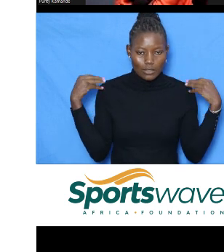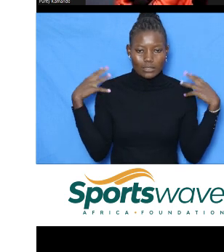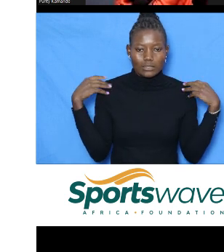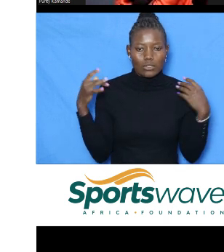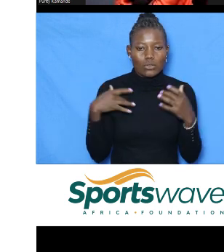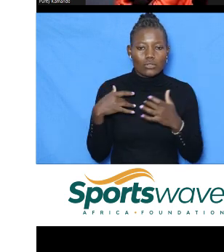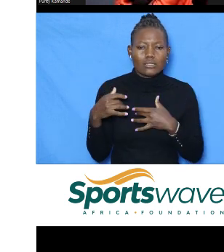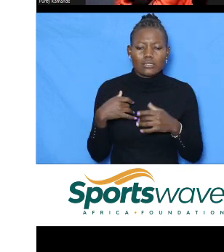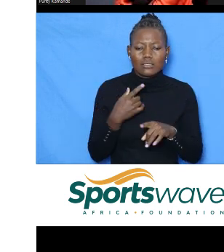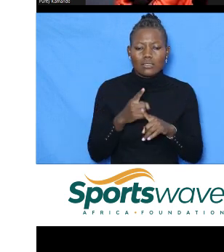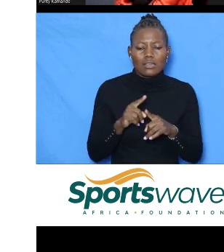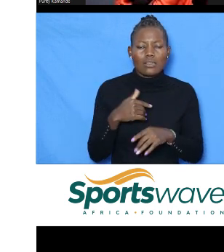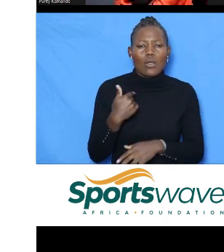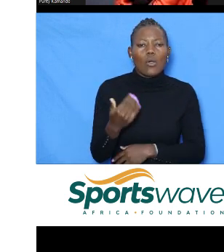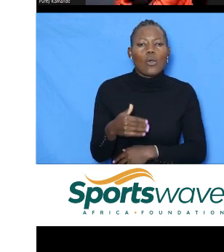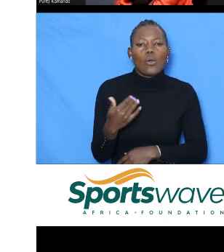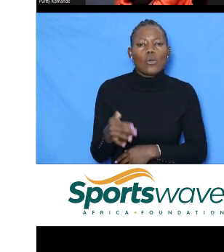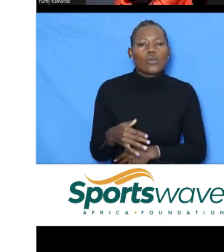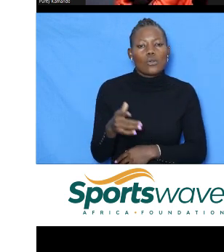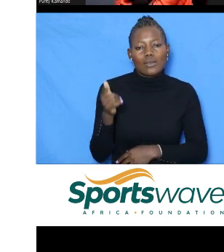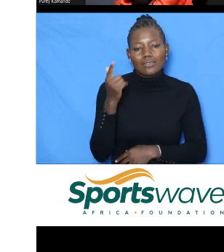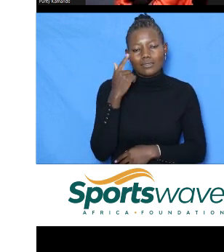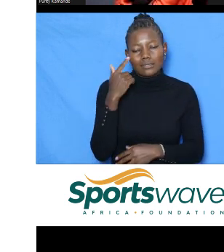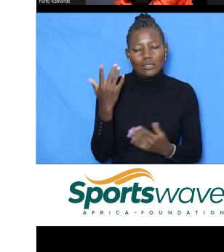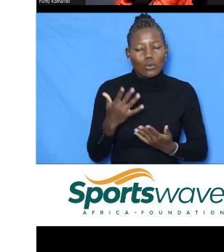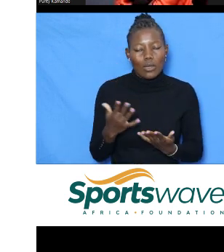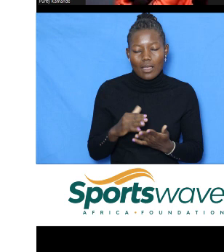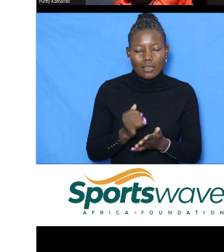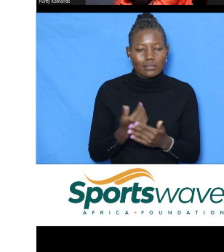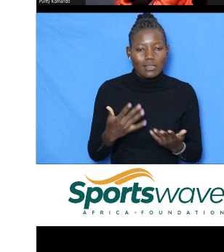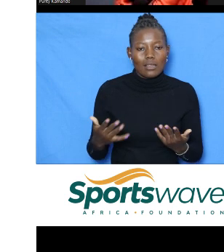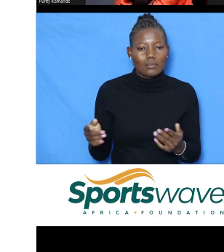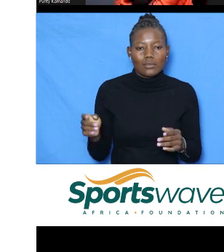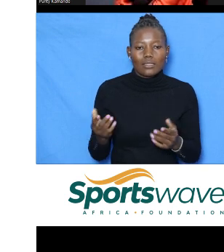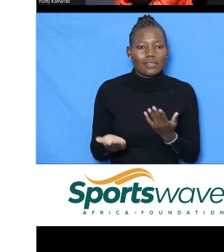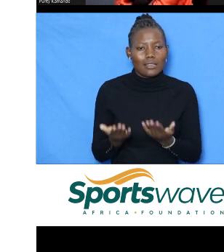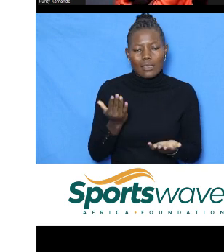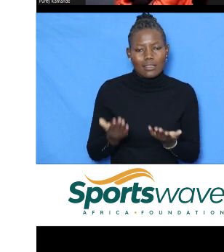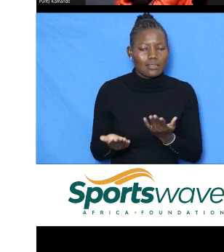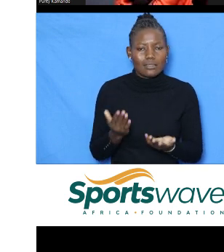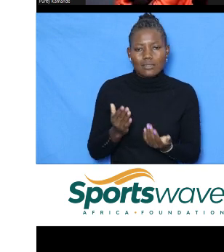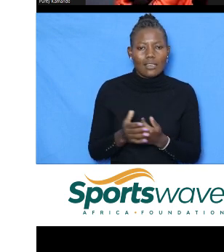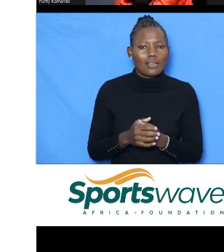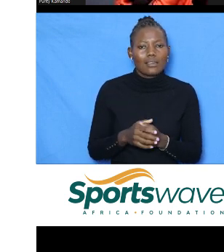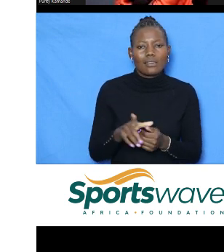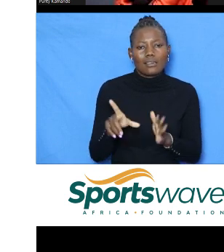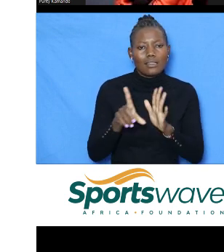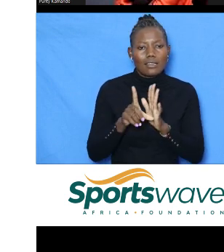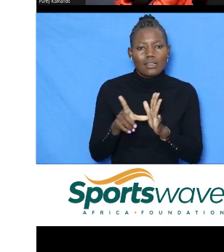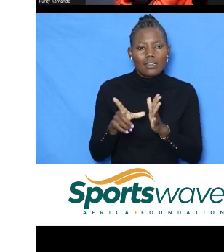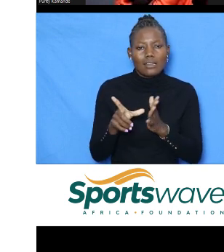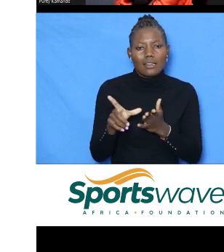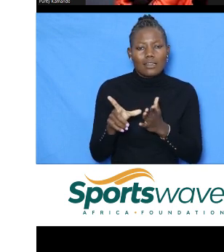considerations that usually determine where a product, in this case supplements, is either safe, legal, or